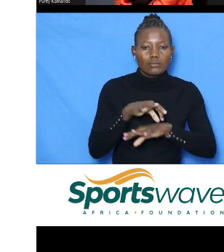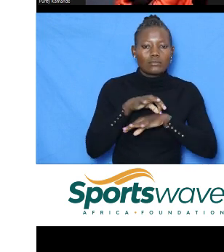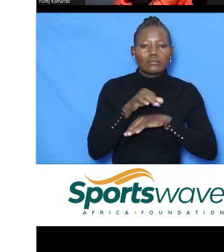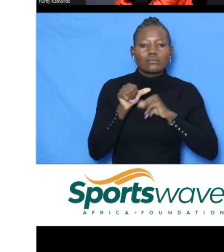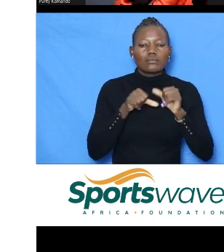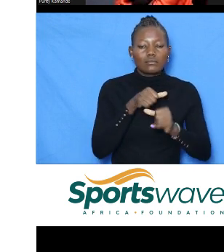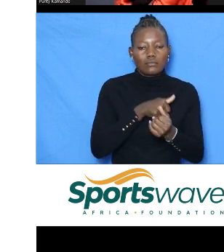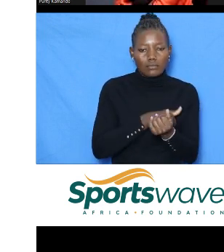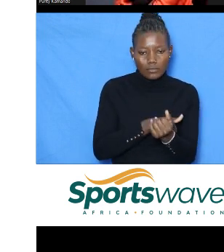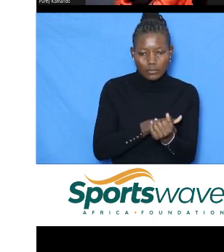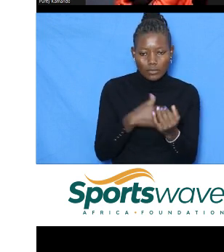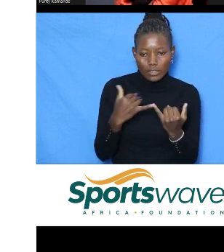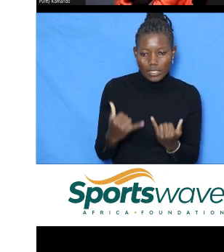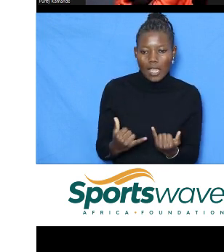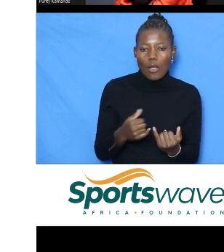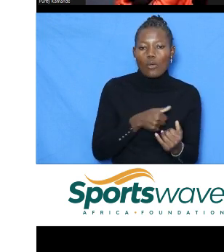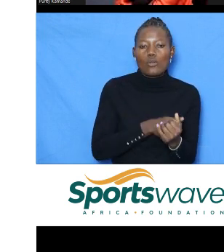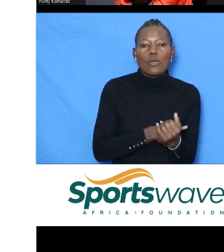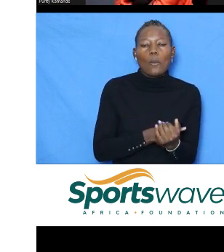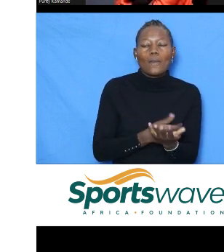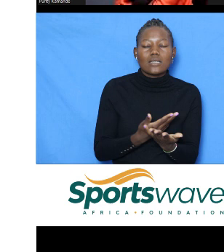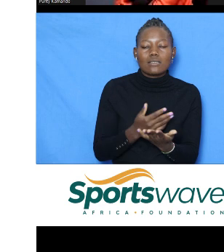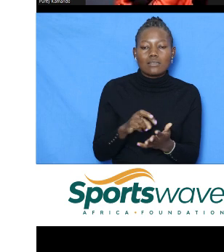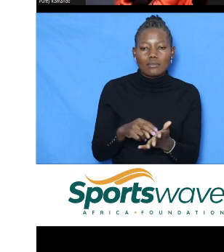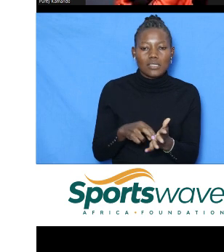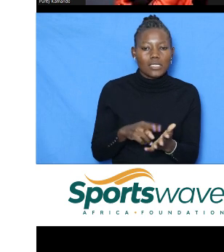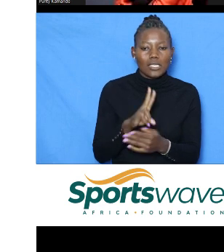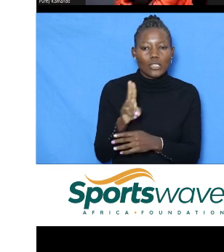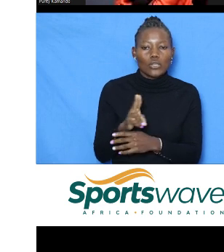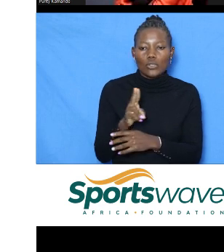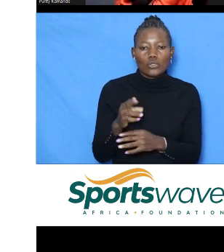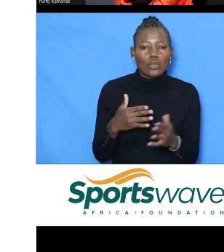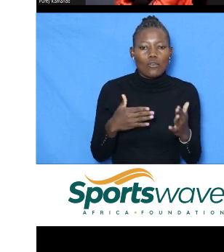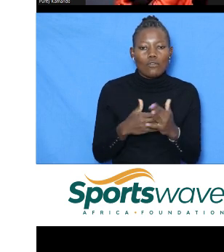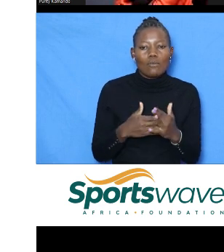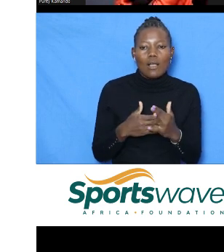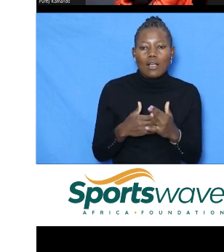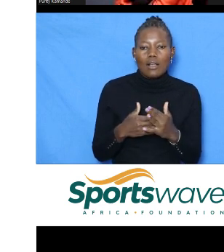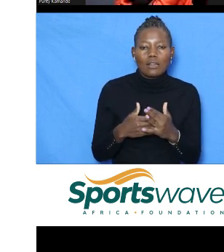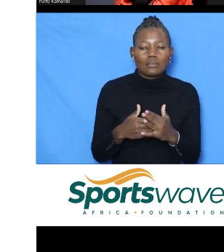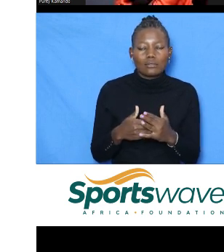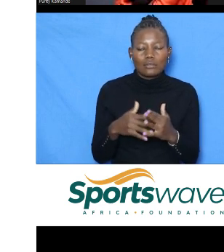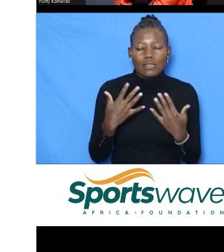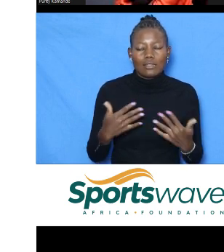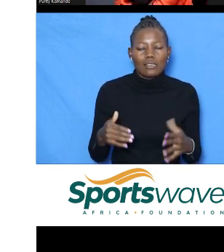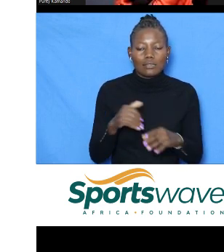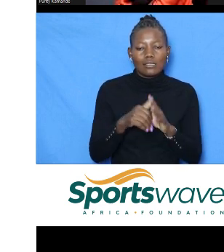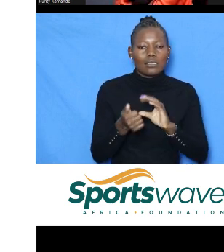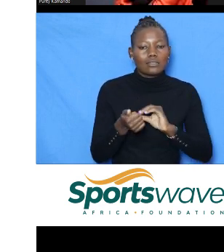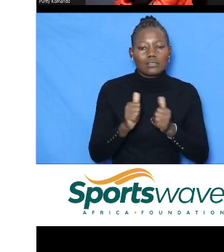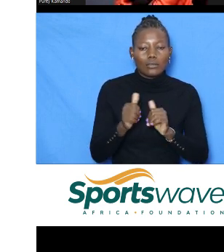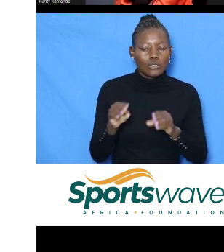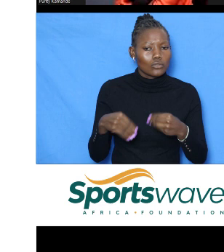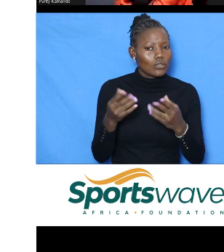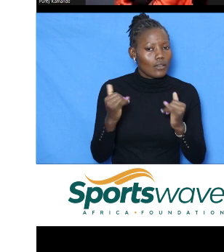comes to doping. So doping refers to the use of banned substances in competitive sports to give the